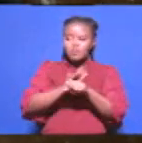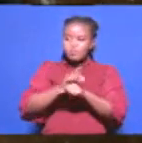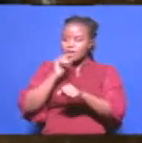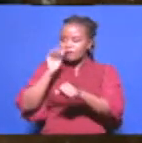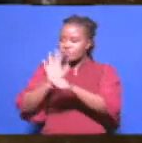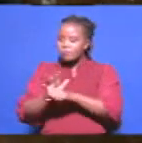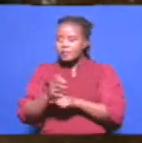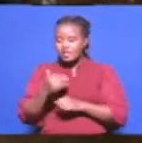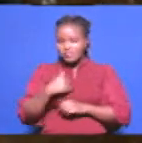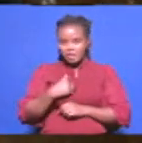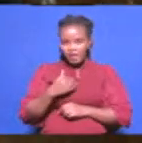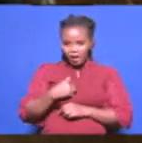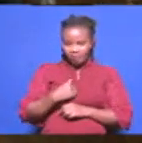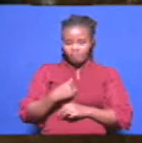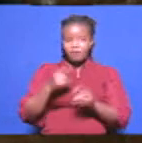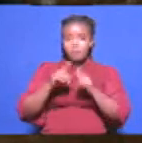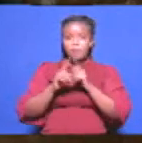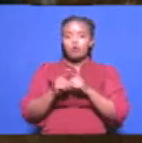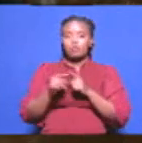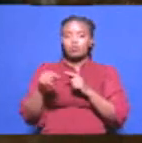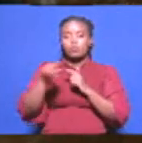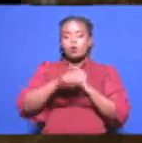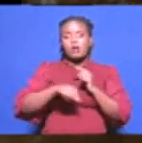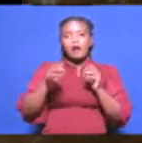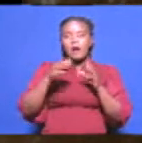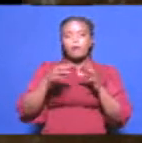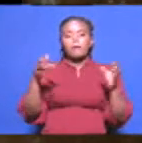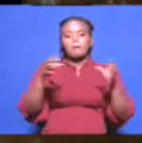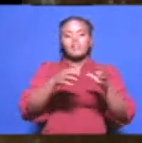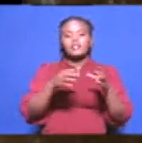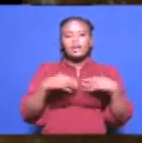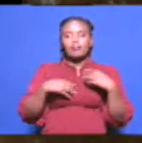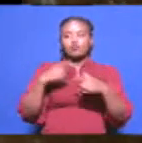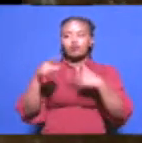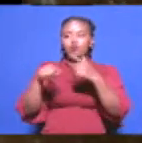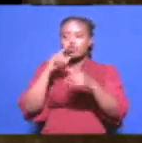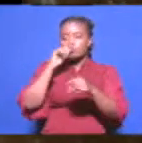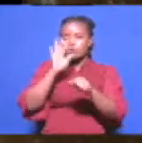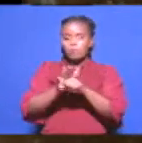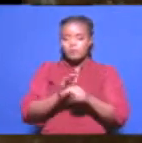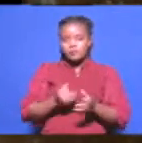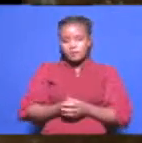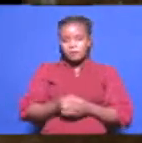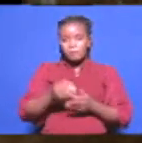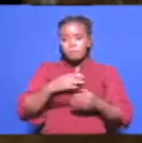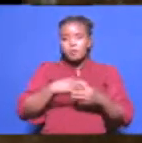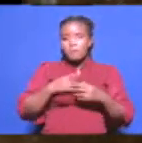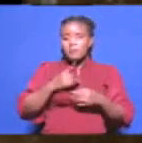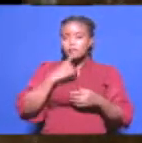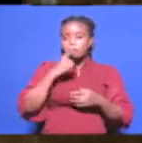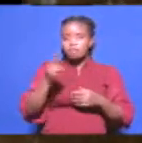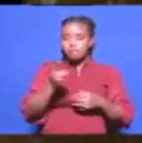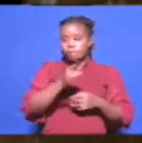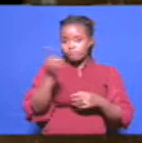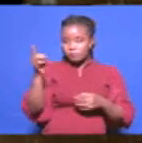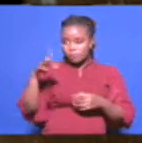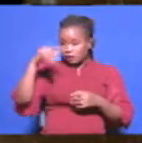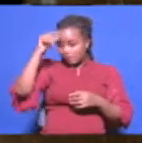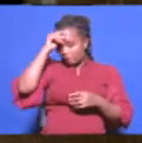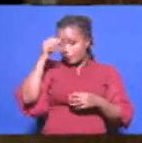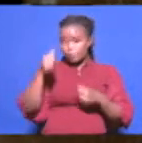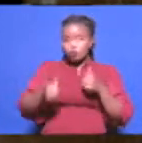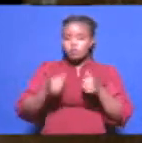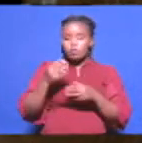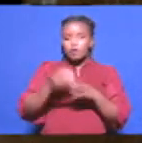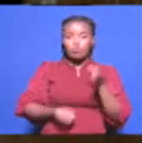promising and our party has been promising. I want to assure you, the government that we are going to form in